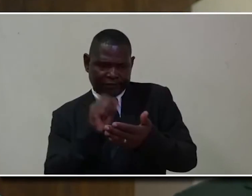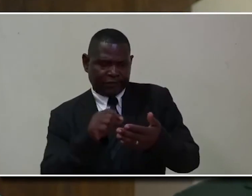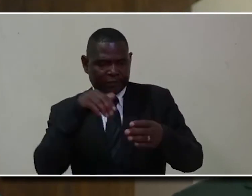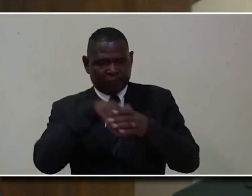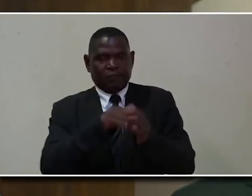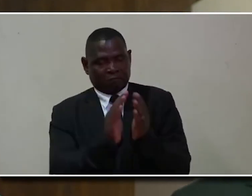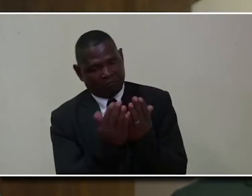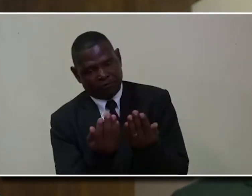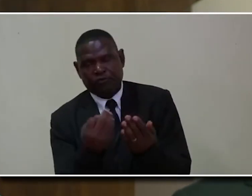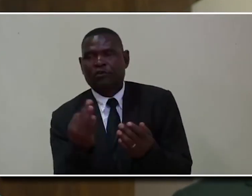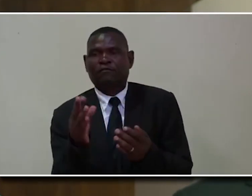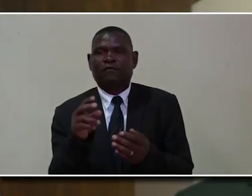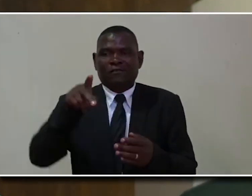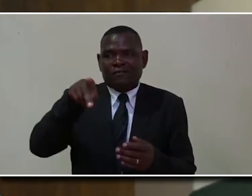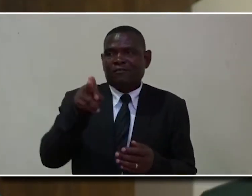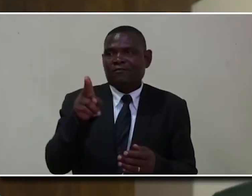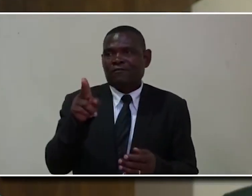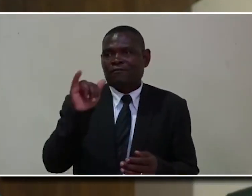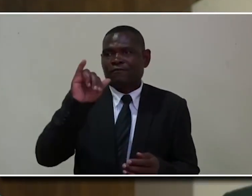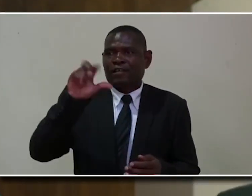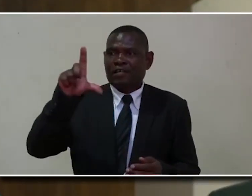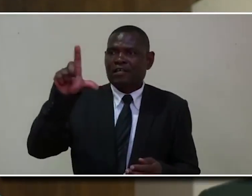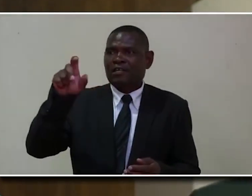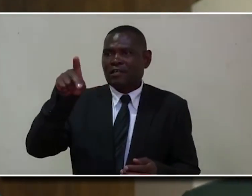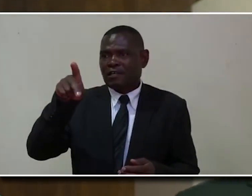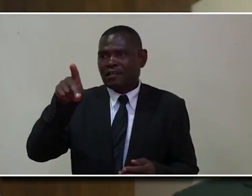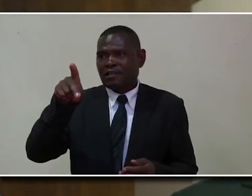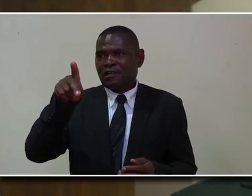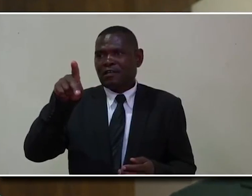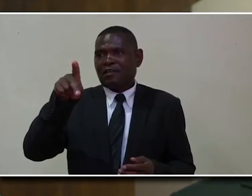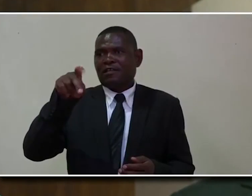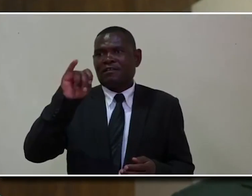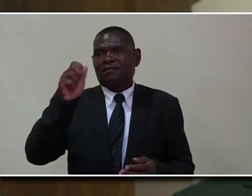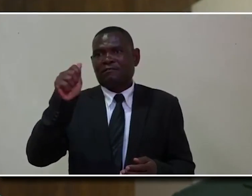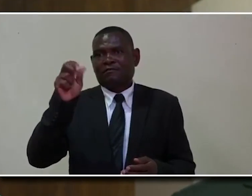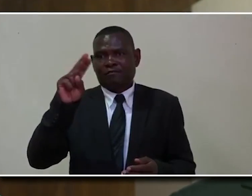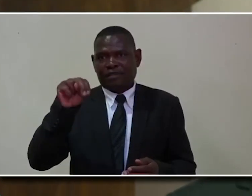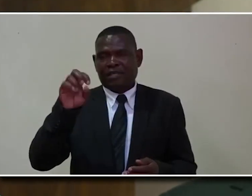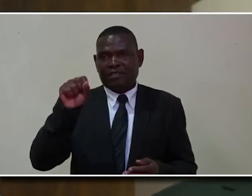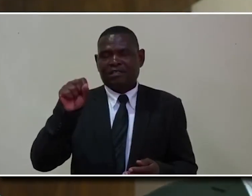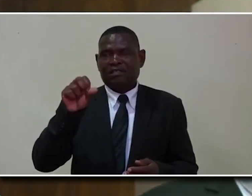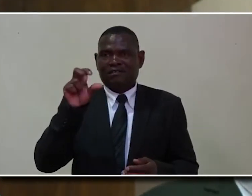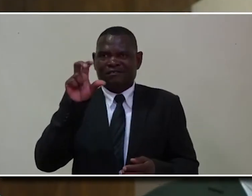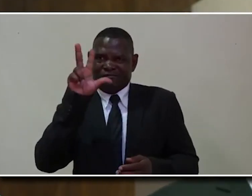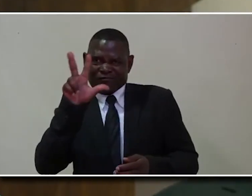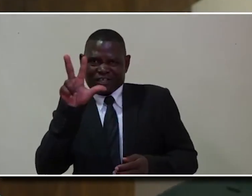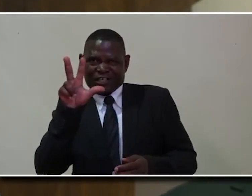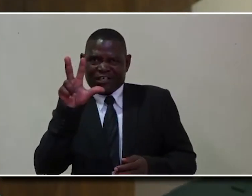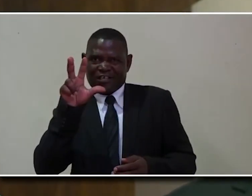Philippians chapter 3 verse 20. Ndi china cholembedwa mbuku la Filipo chigawo cha chitatu ndi ndime ya 20. And that